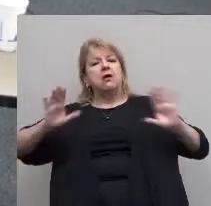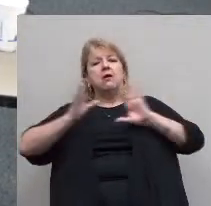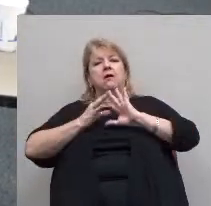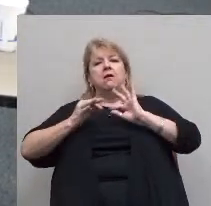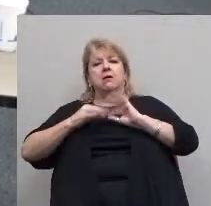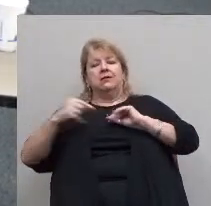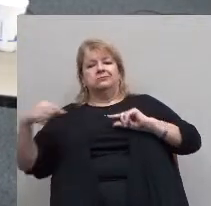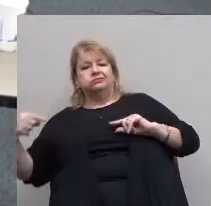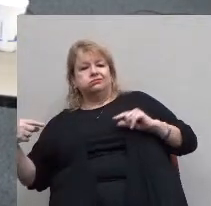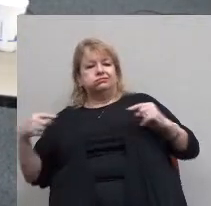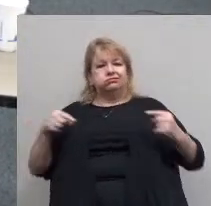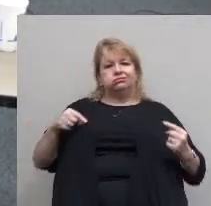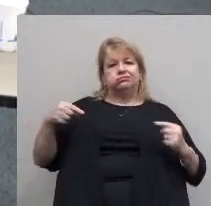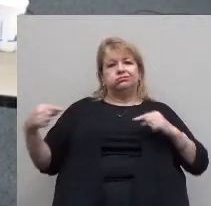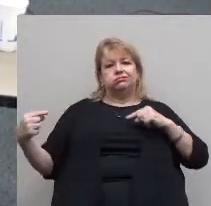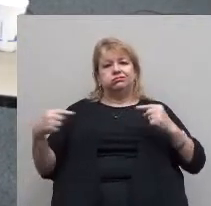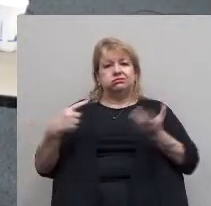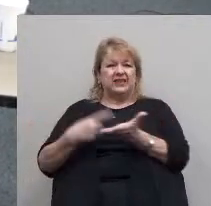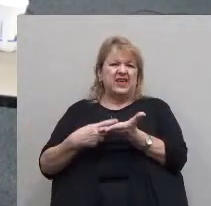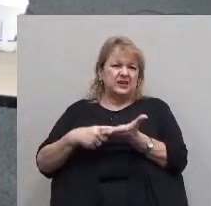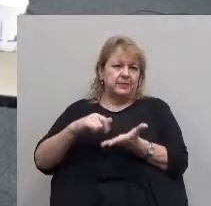particular debate.